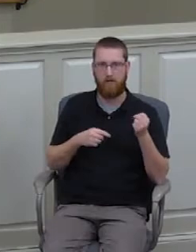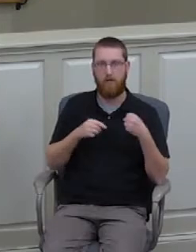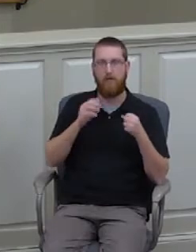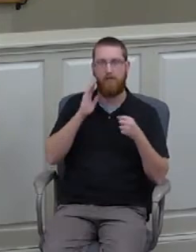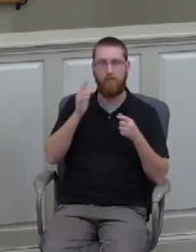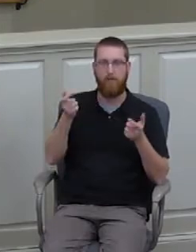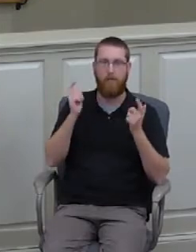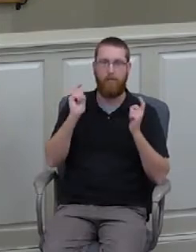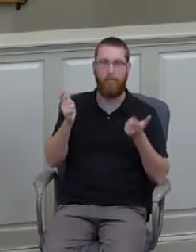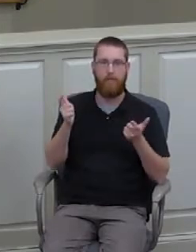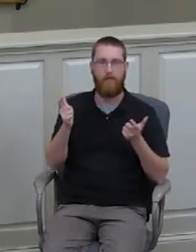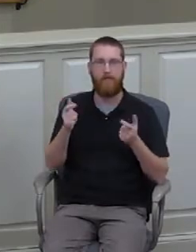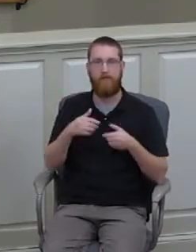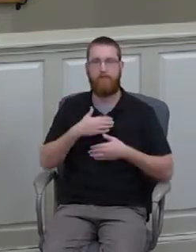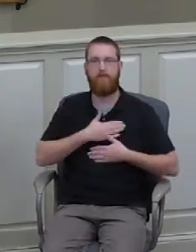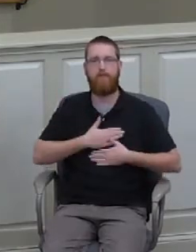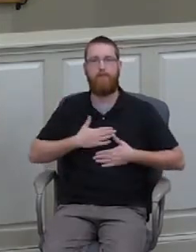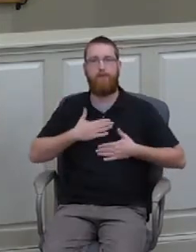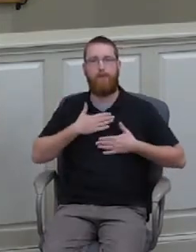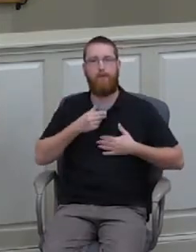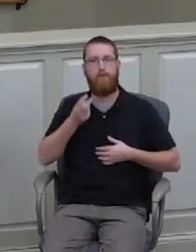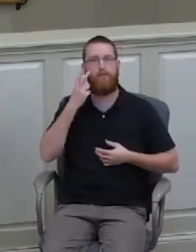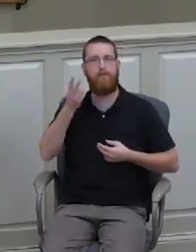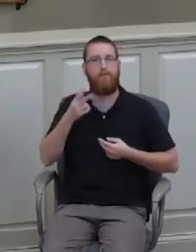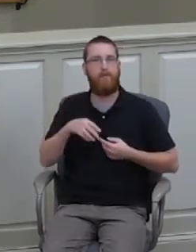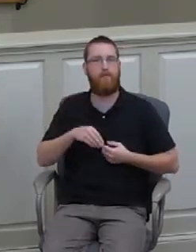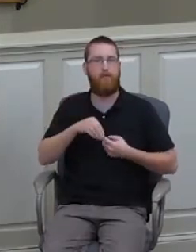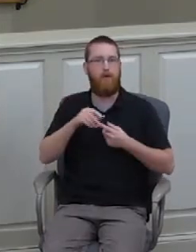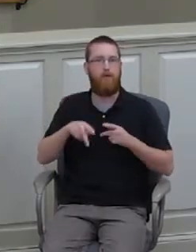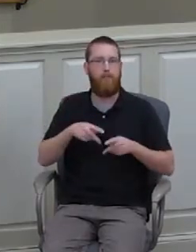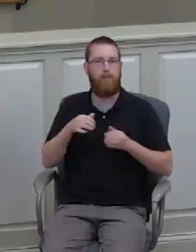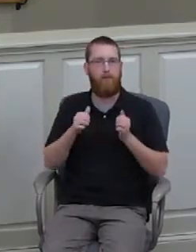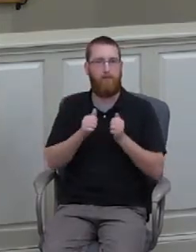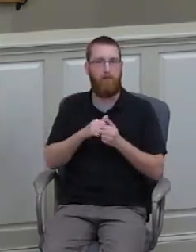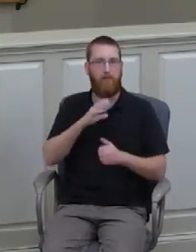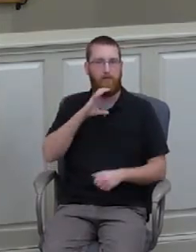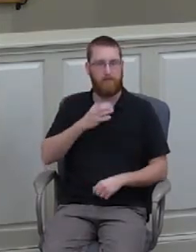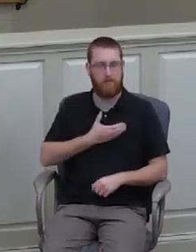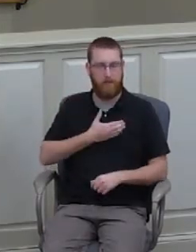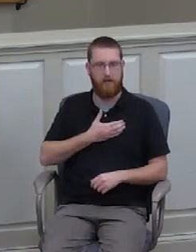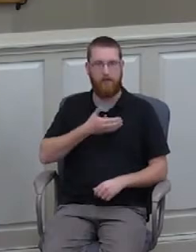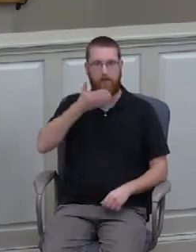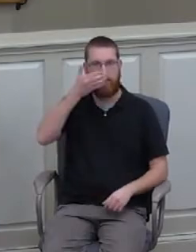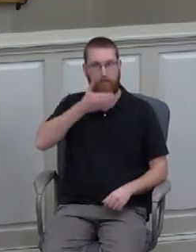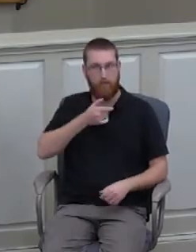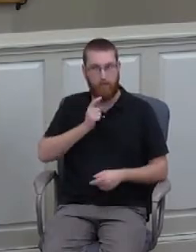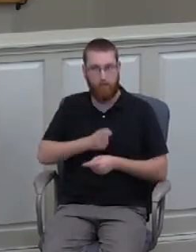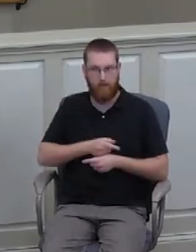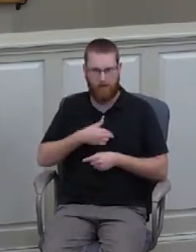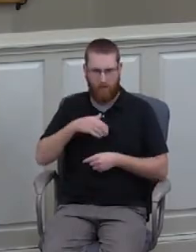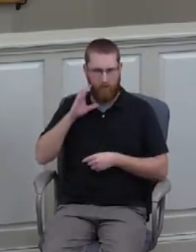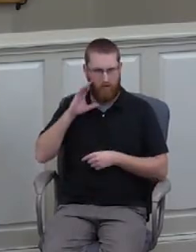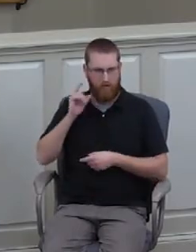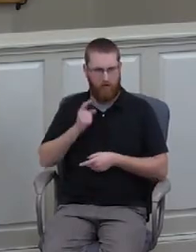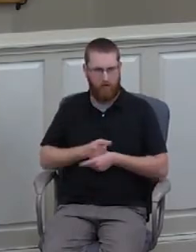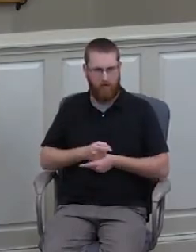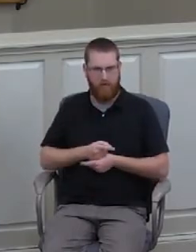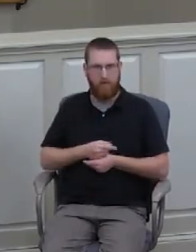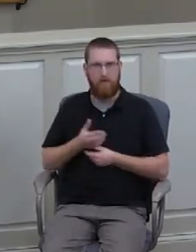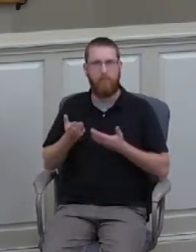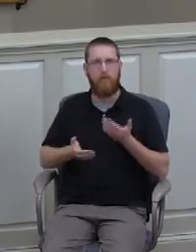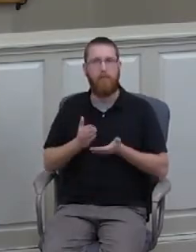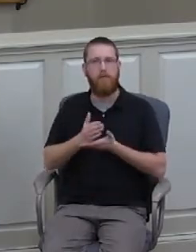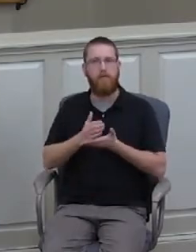time. I think you're going to see some special people there, either with Santa or in the front. Is that what I've heard? Maybe